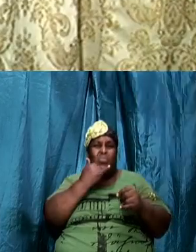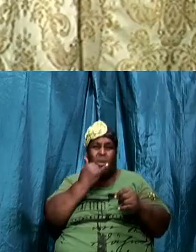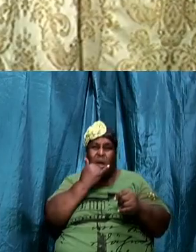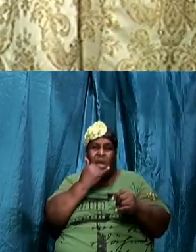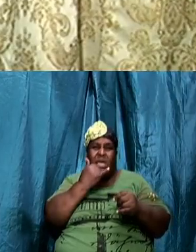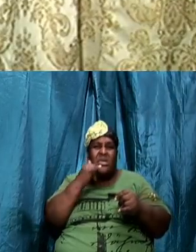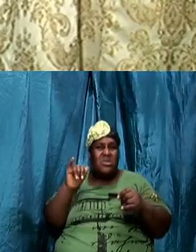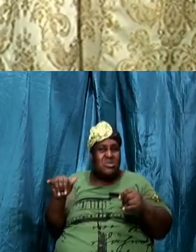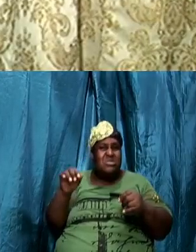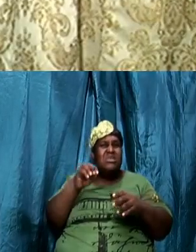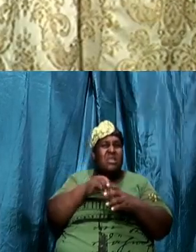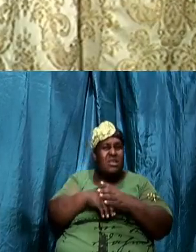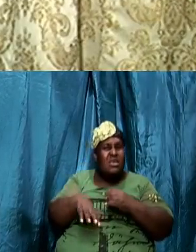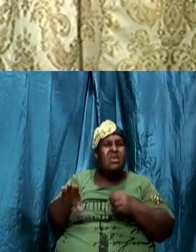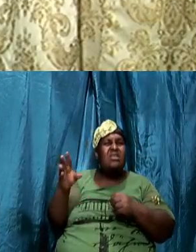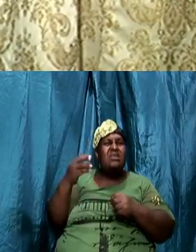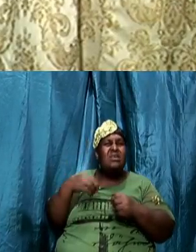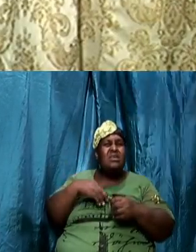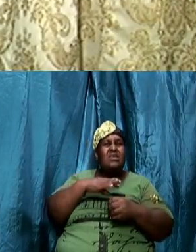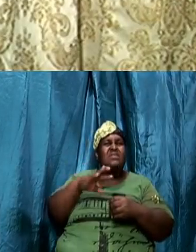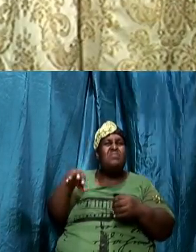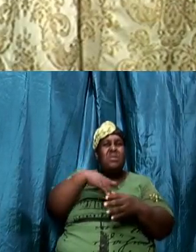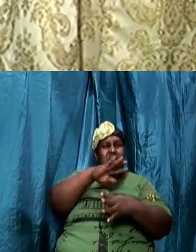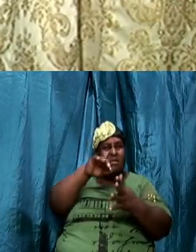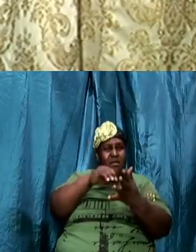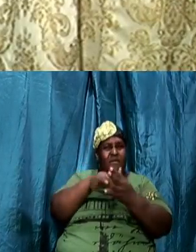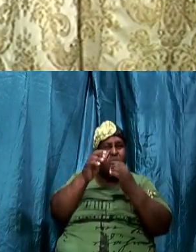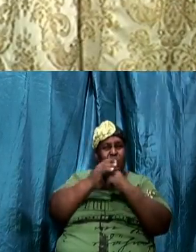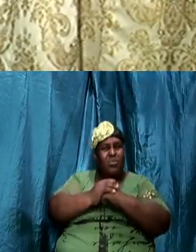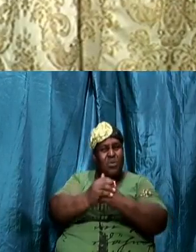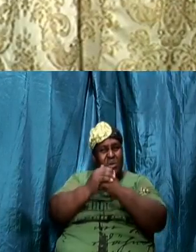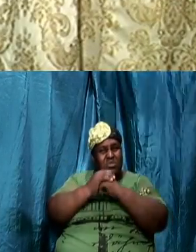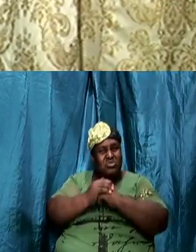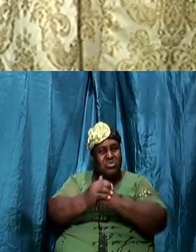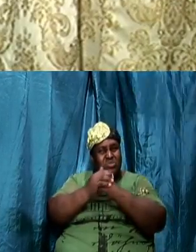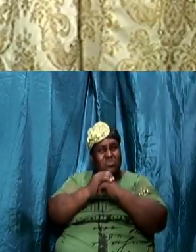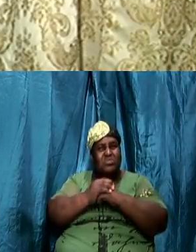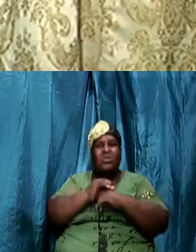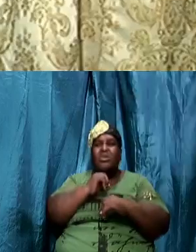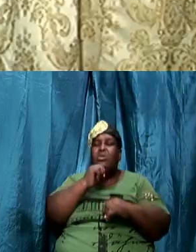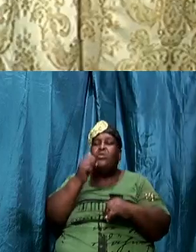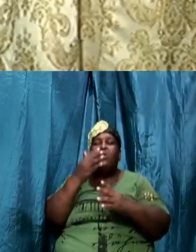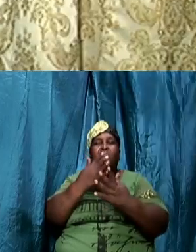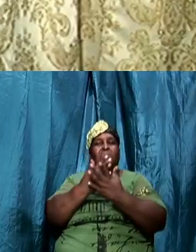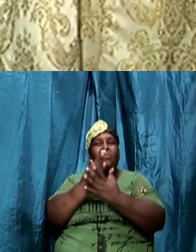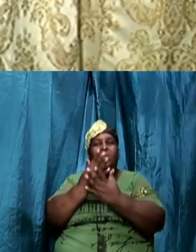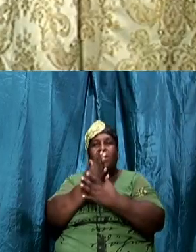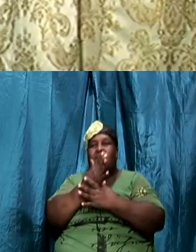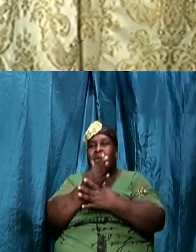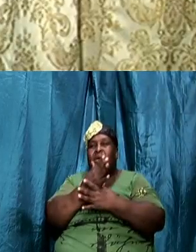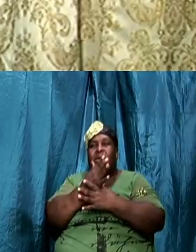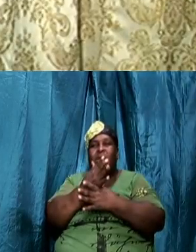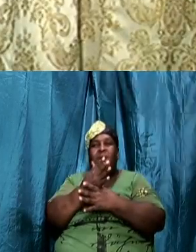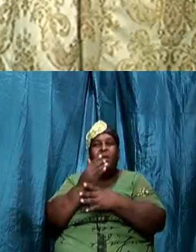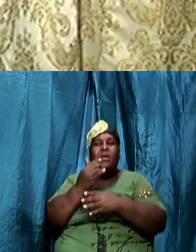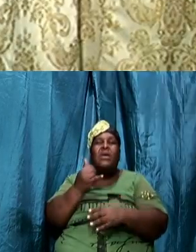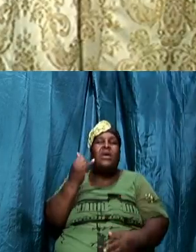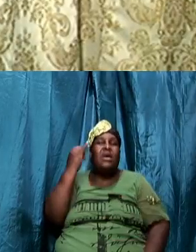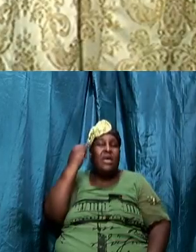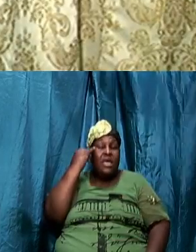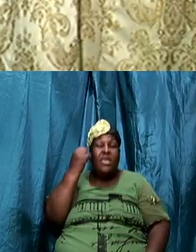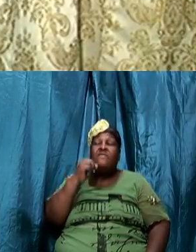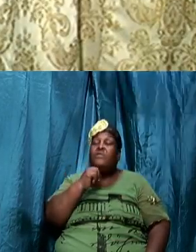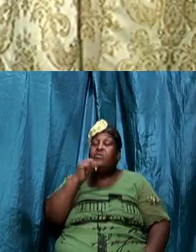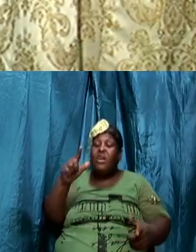there's going to be this sense that we are all right. But brothers and sisters, we're not all right. Because if we are not